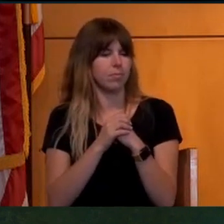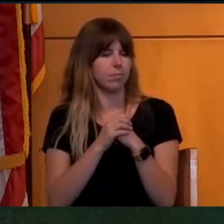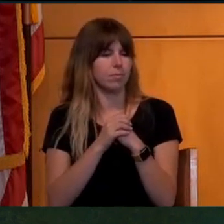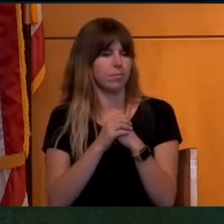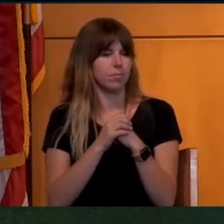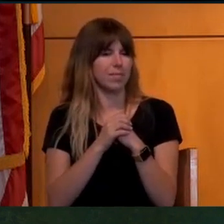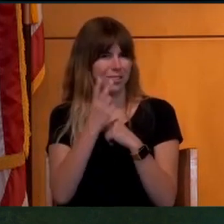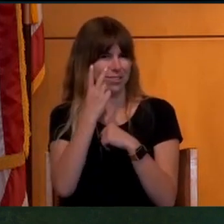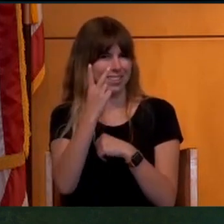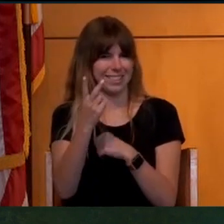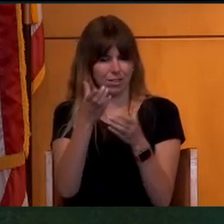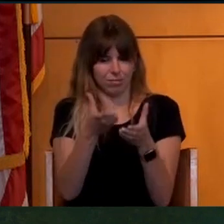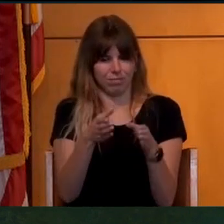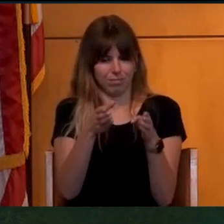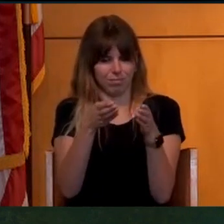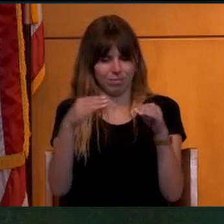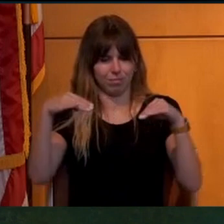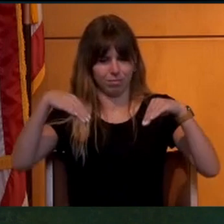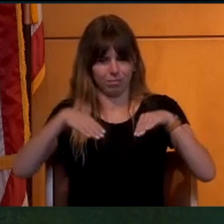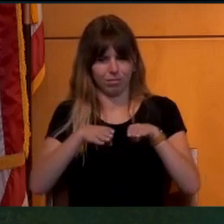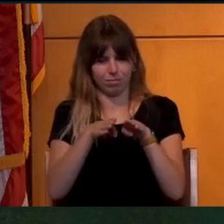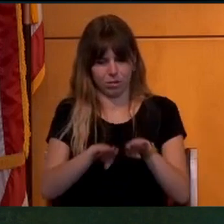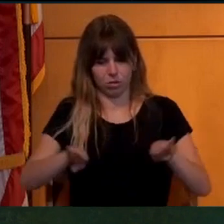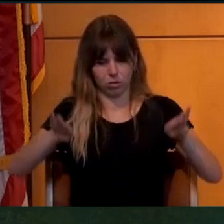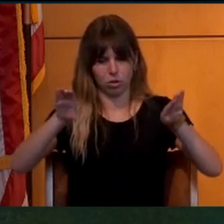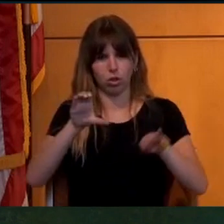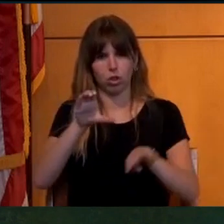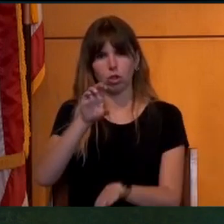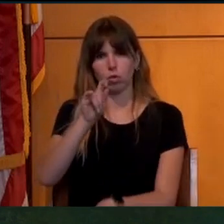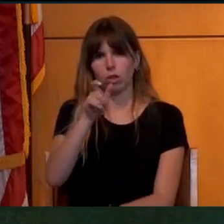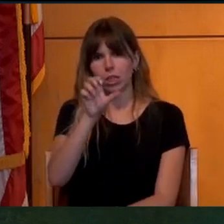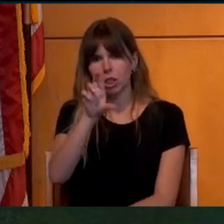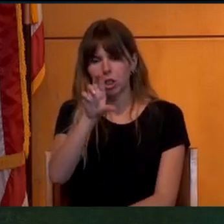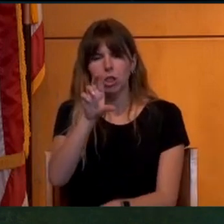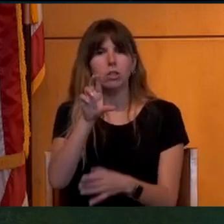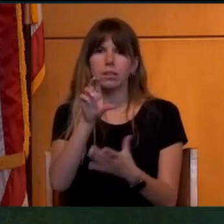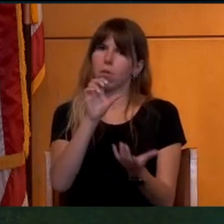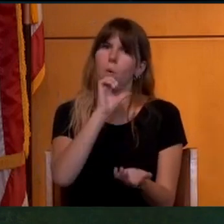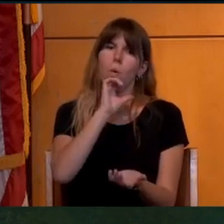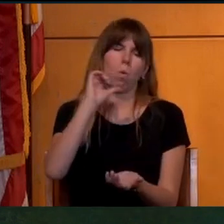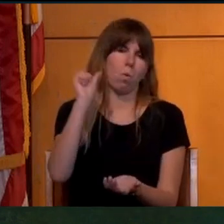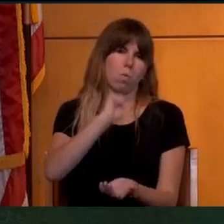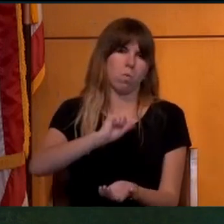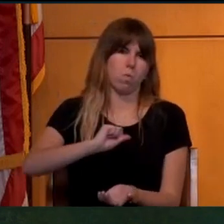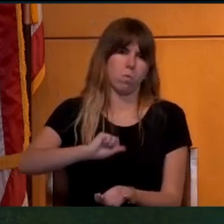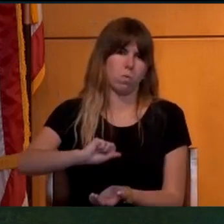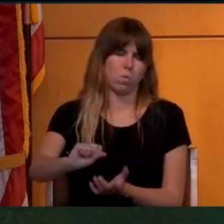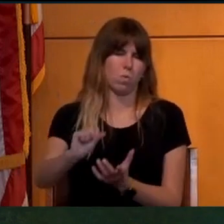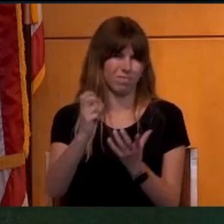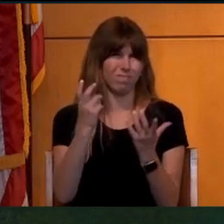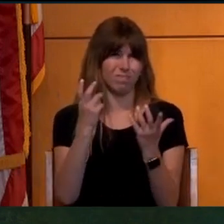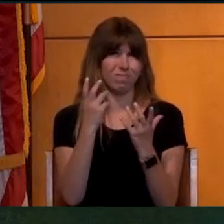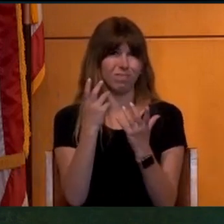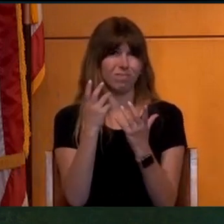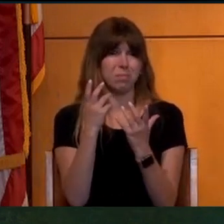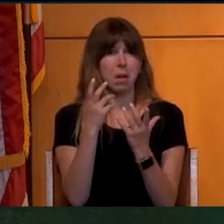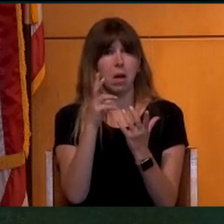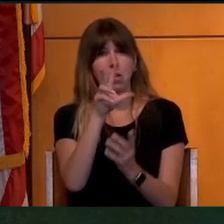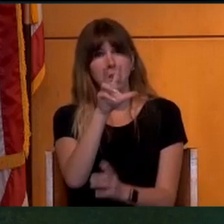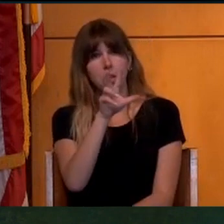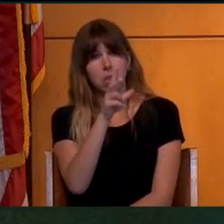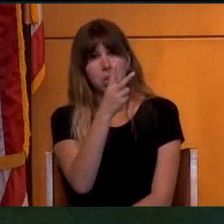very old, relatively old. The ones we'll be visiting with ages ranging from older than about 3.5